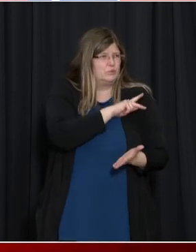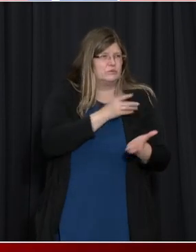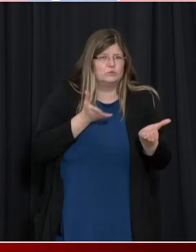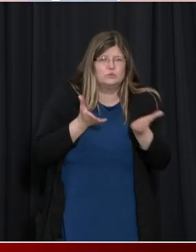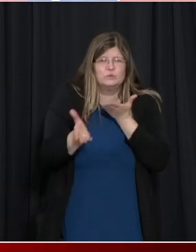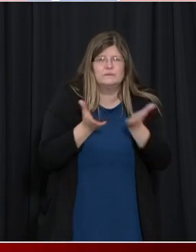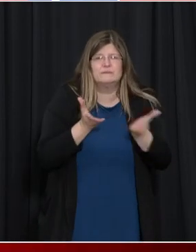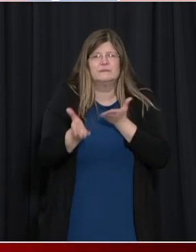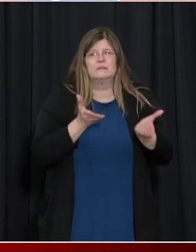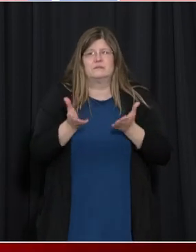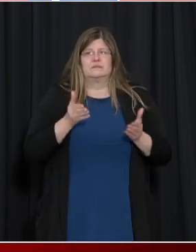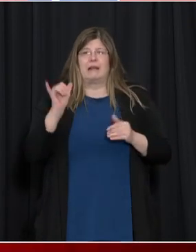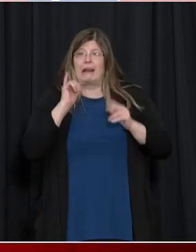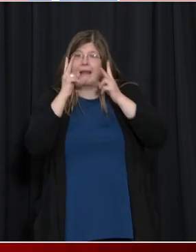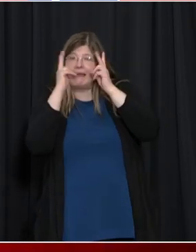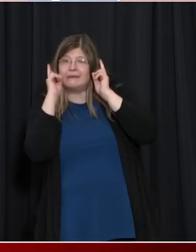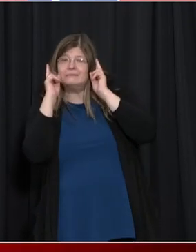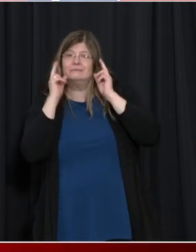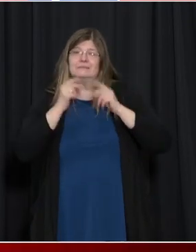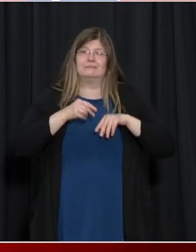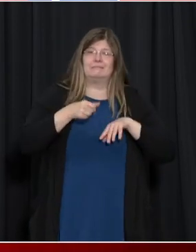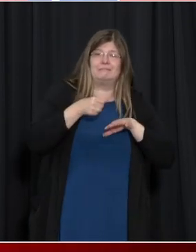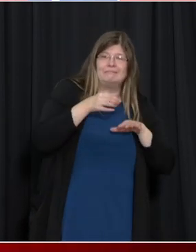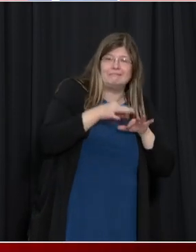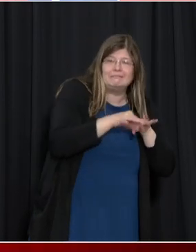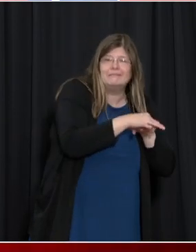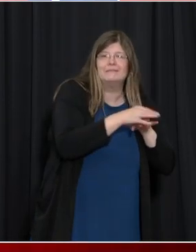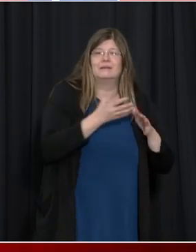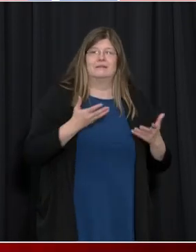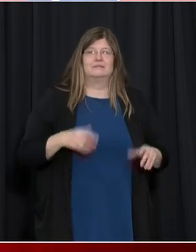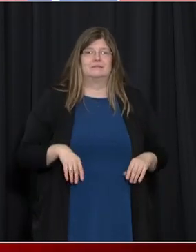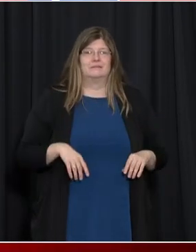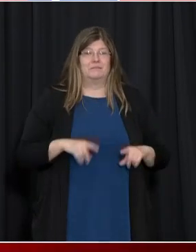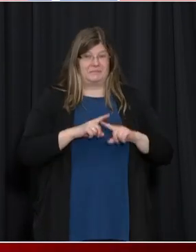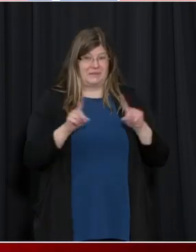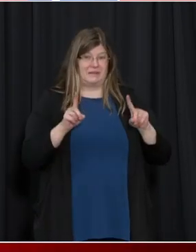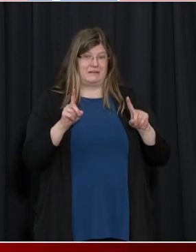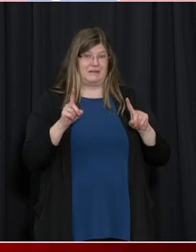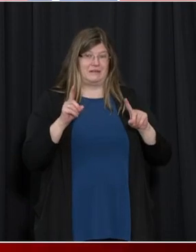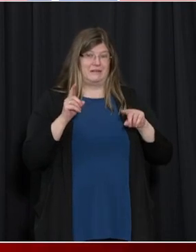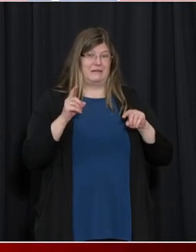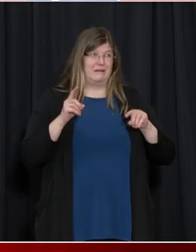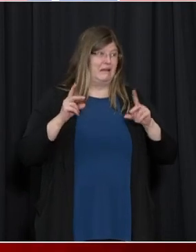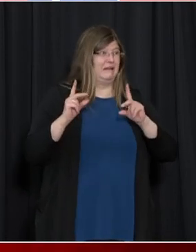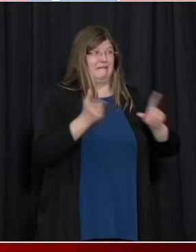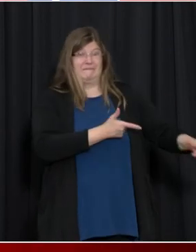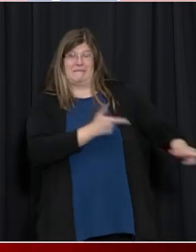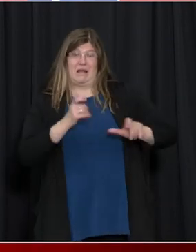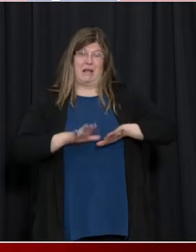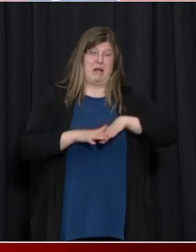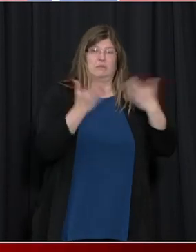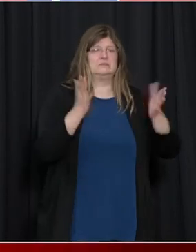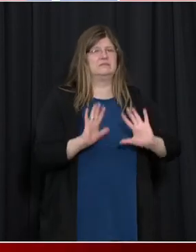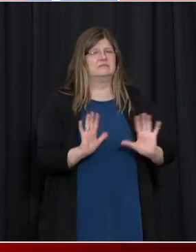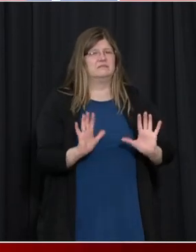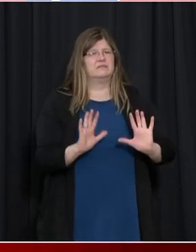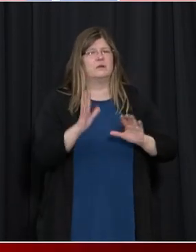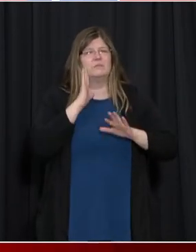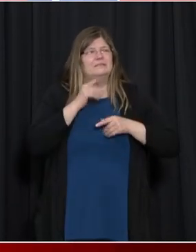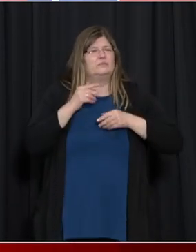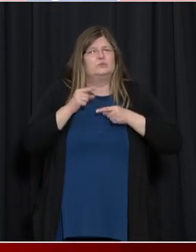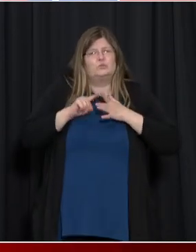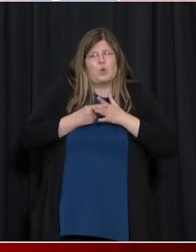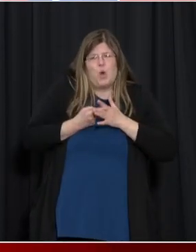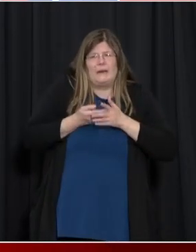turned those things all the way up. And part of that is to let us get a little bit of the economy moving, but not turn it up